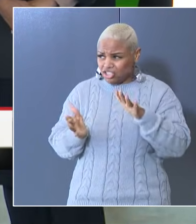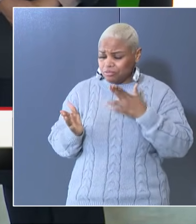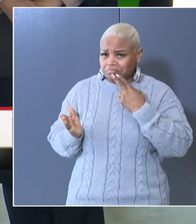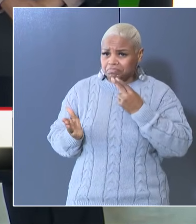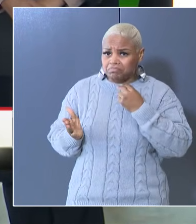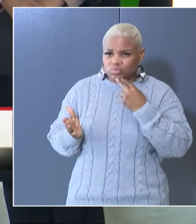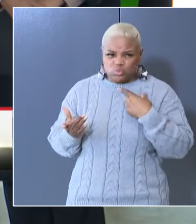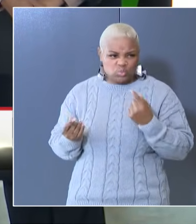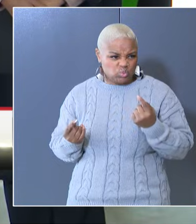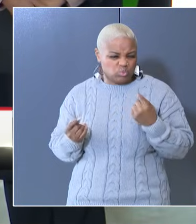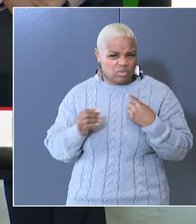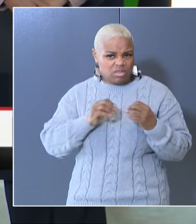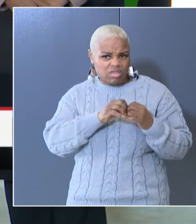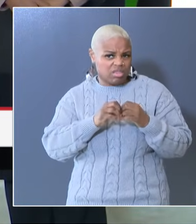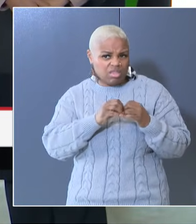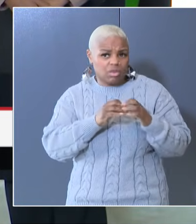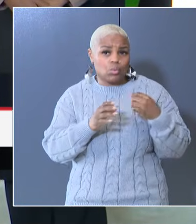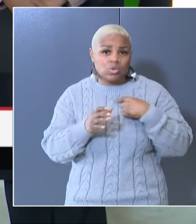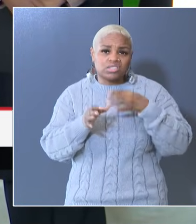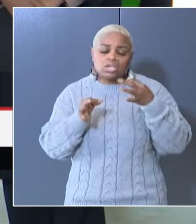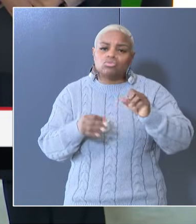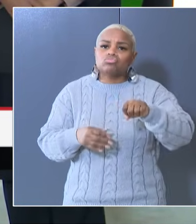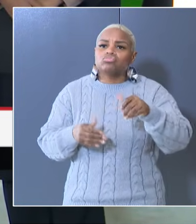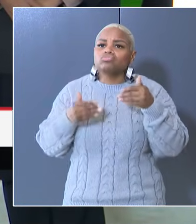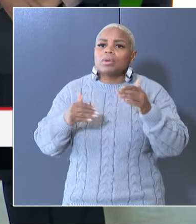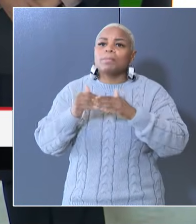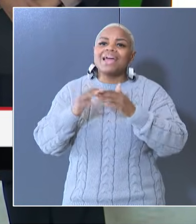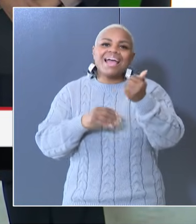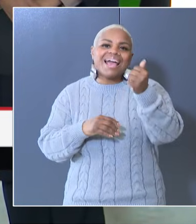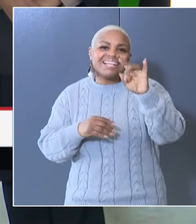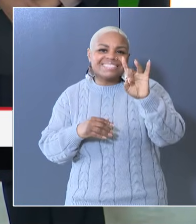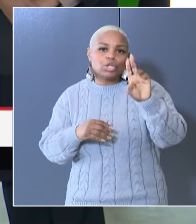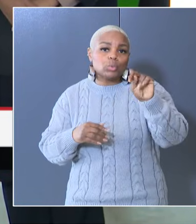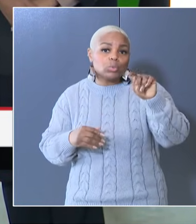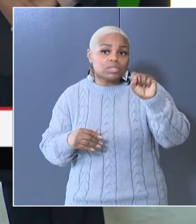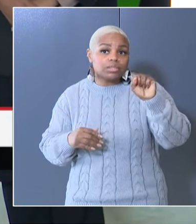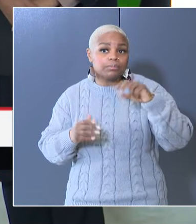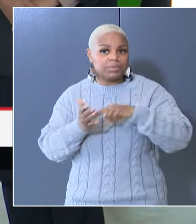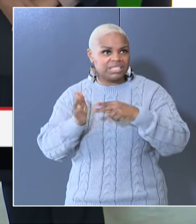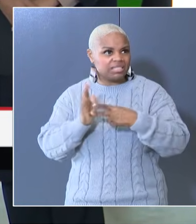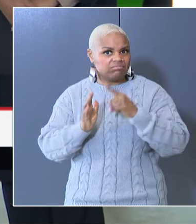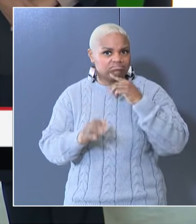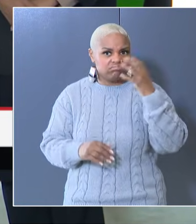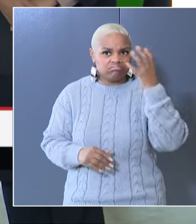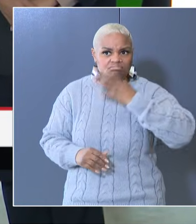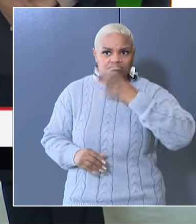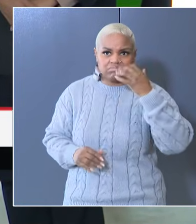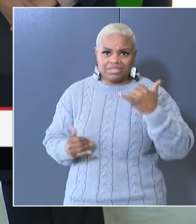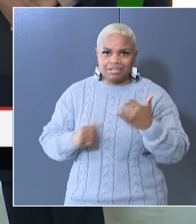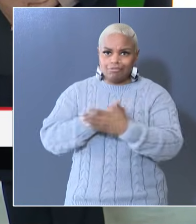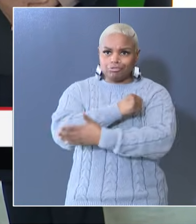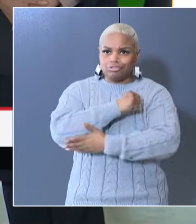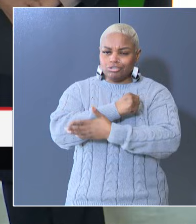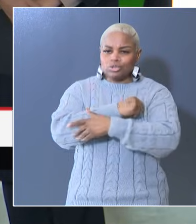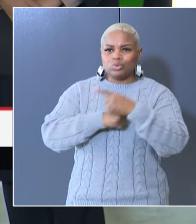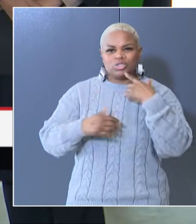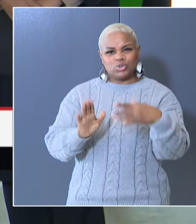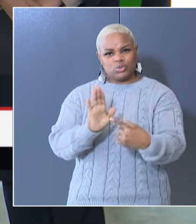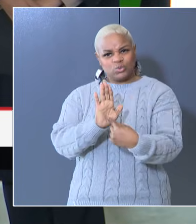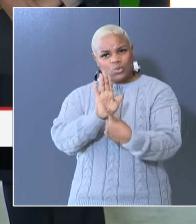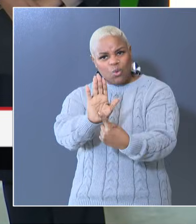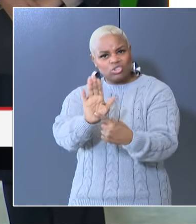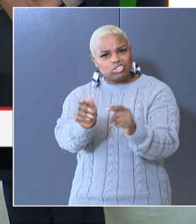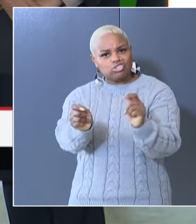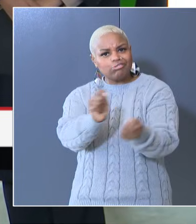thing in America. It really represents a change in the fortunes of the community. At the groundbreaking for this event, we met